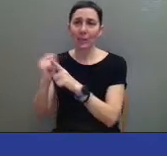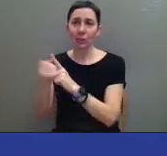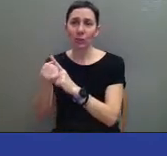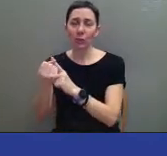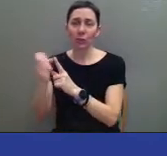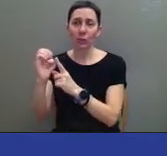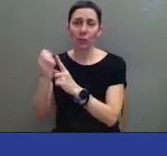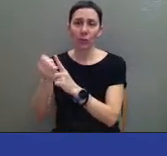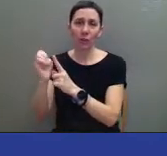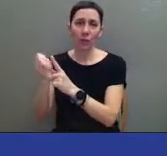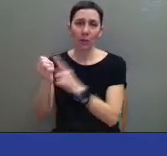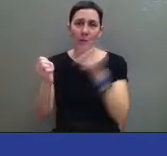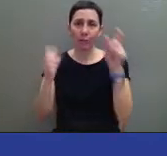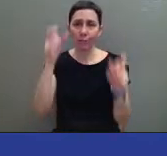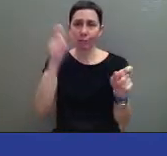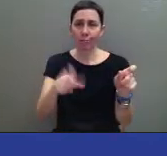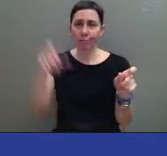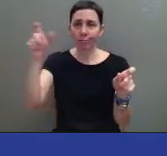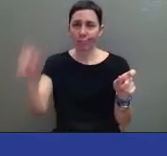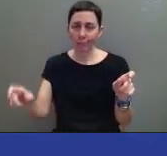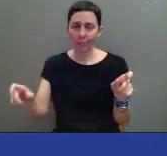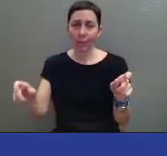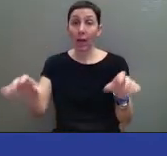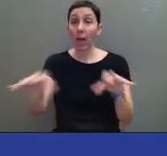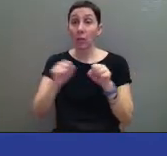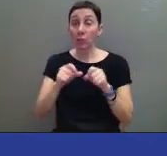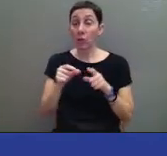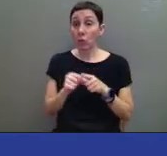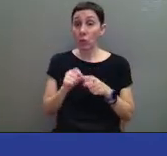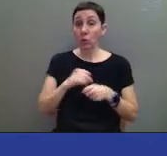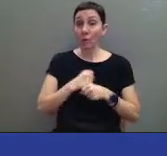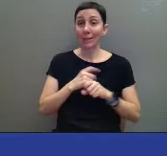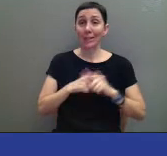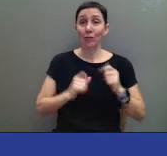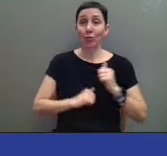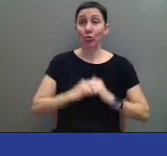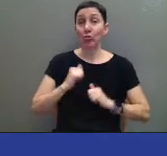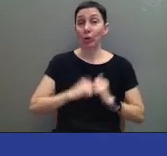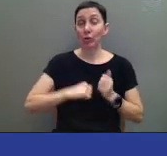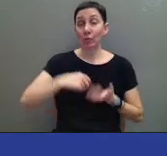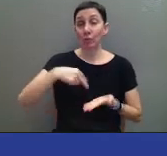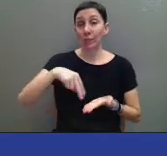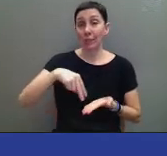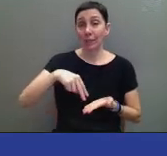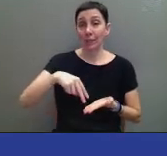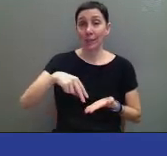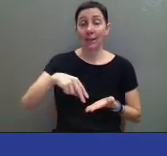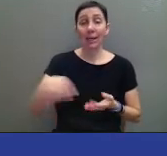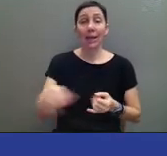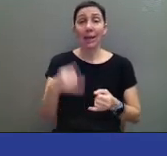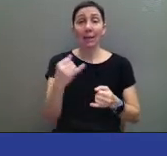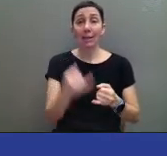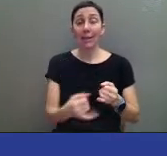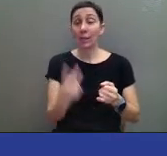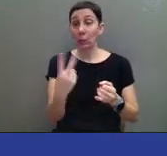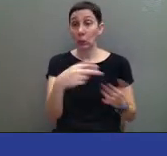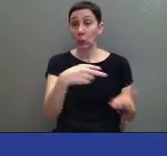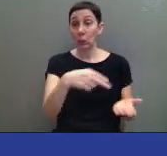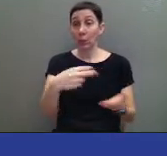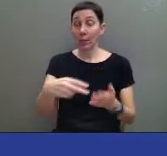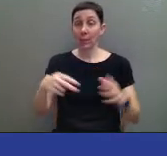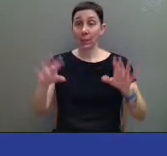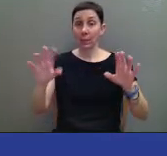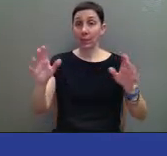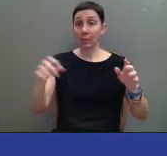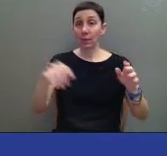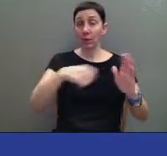some of those words and created different structured dance. And then the ending of the piece, I recorded both of them, and there were 2 videos placed side by side